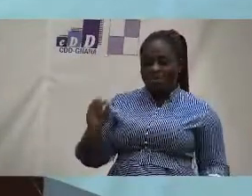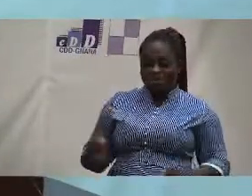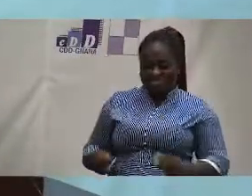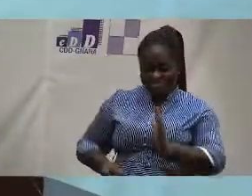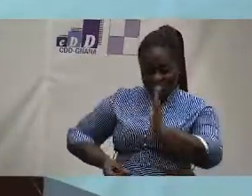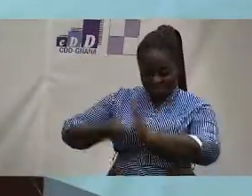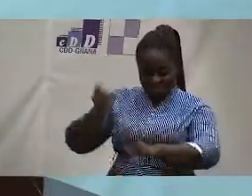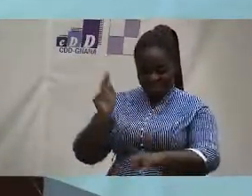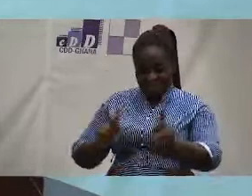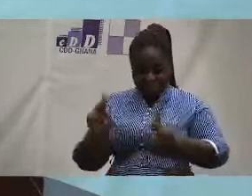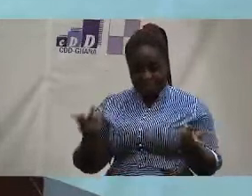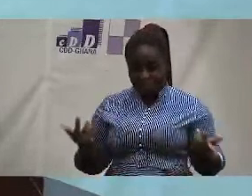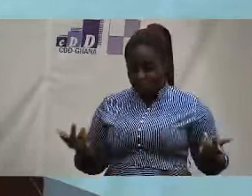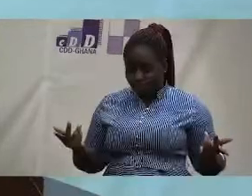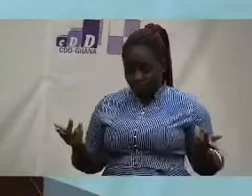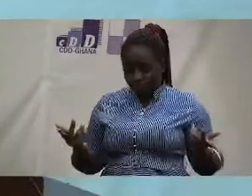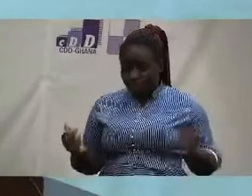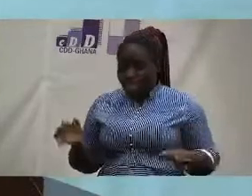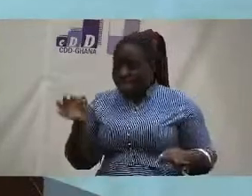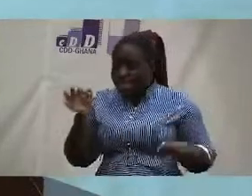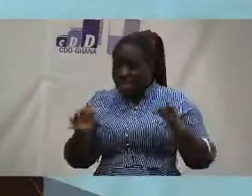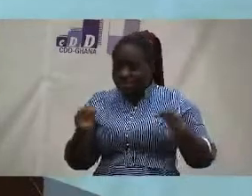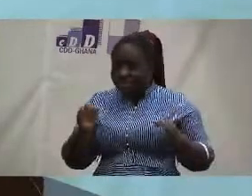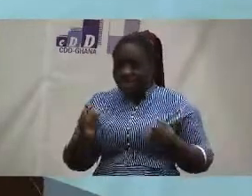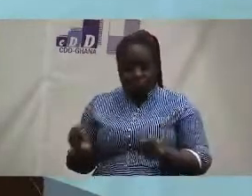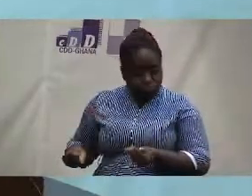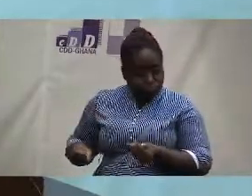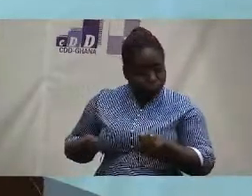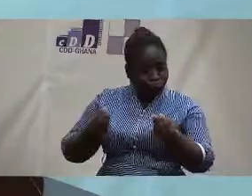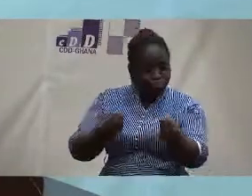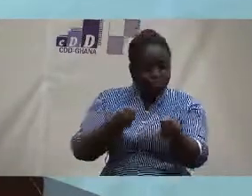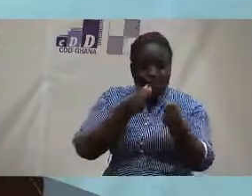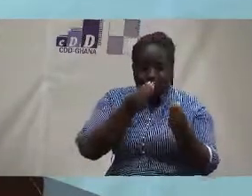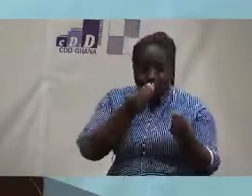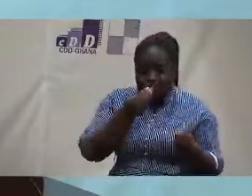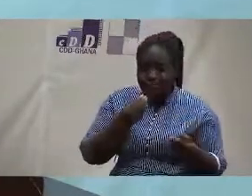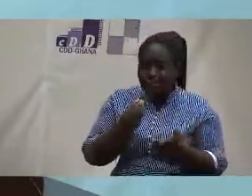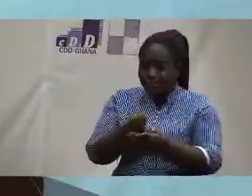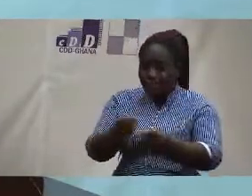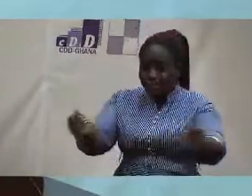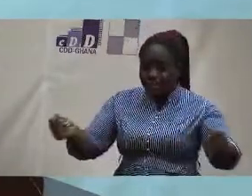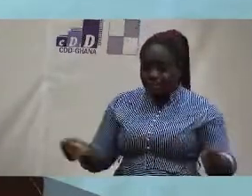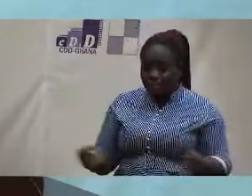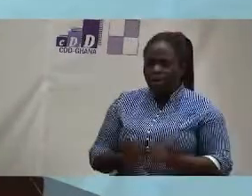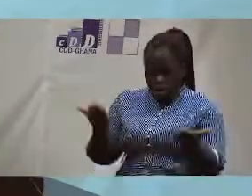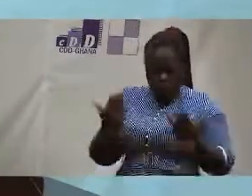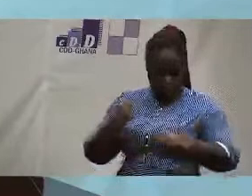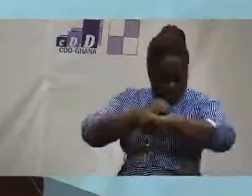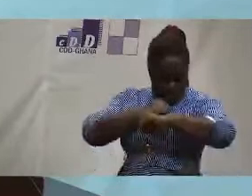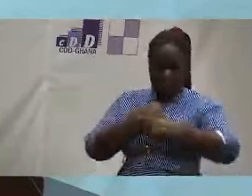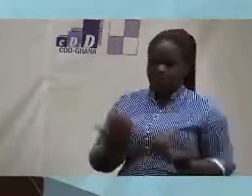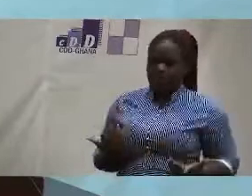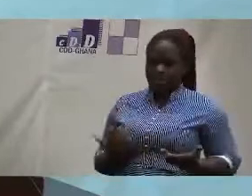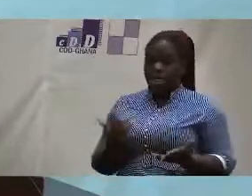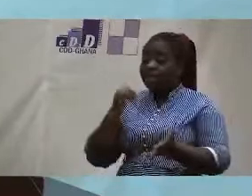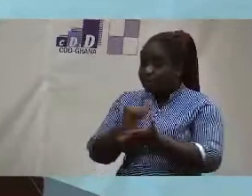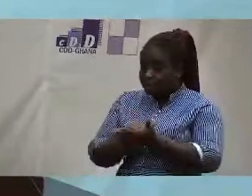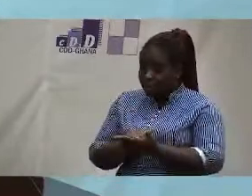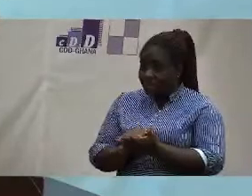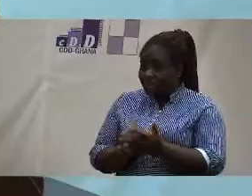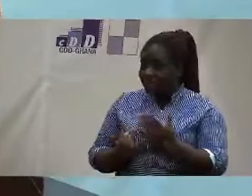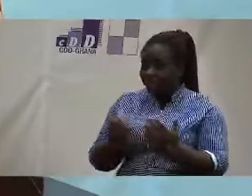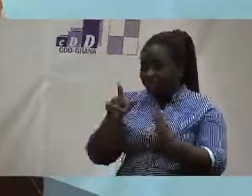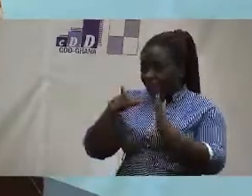people. But even if democracy cannot put food on the table of the people, people do want security. I think that is the